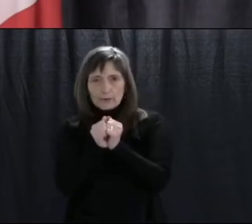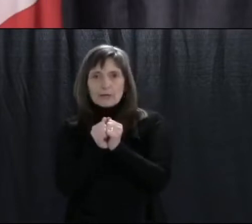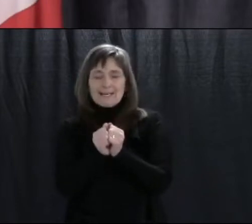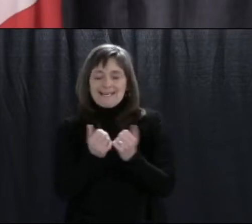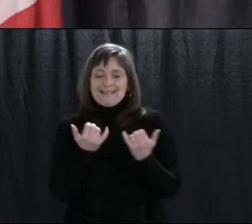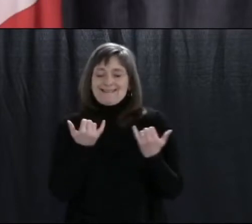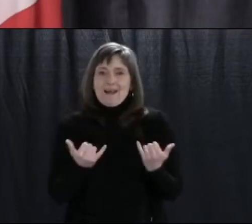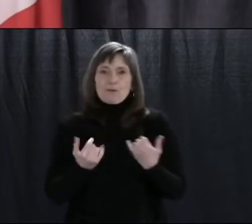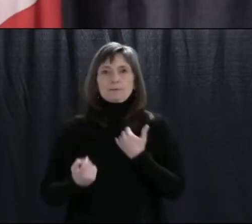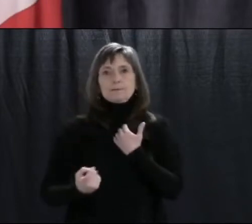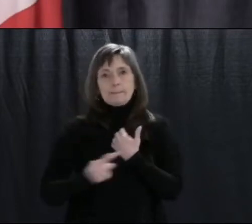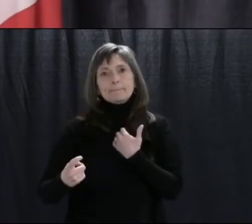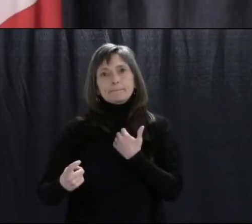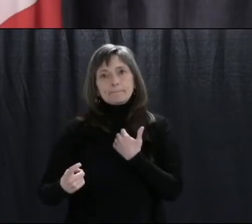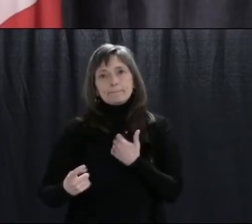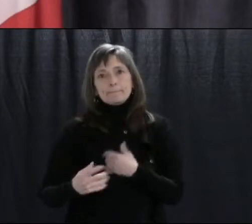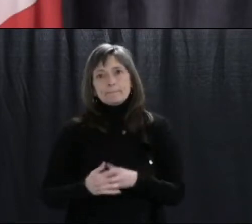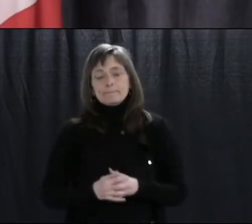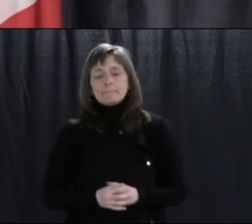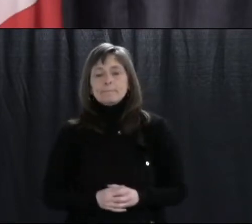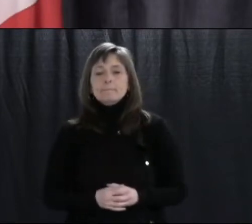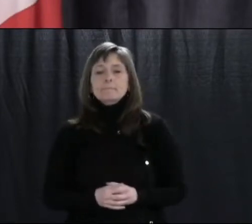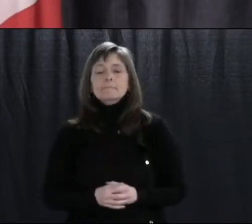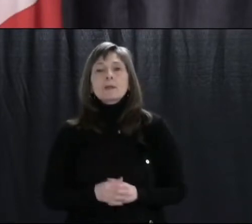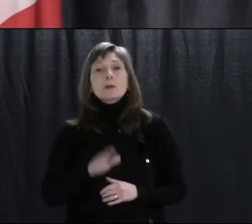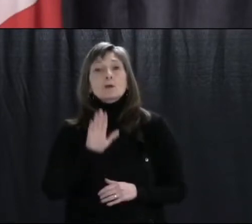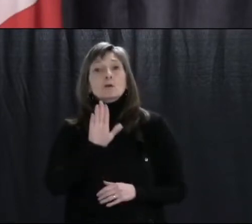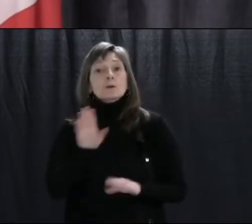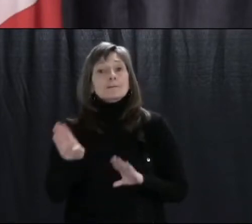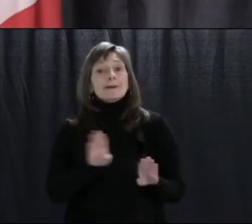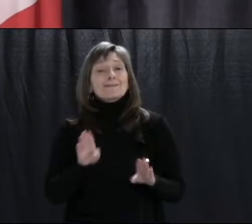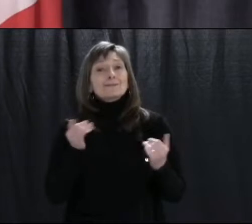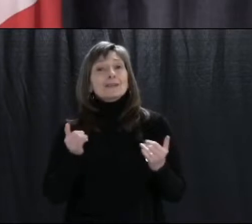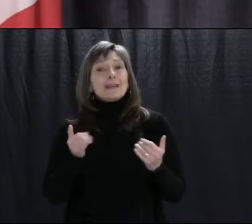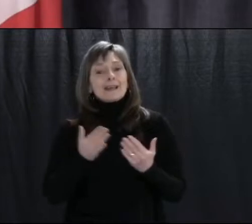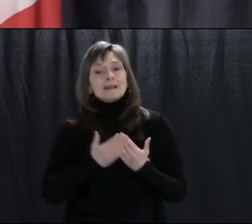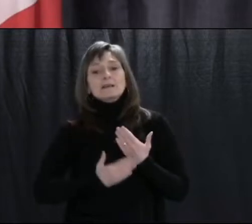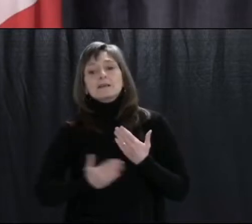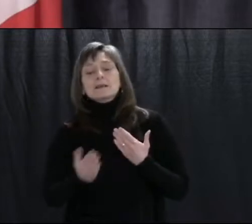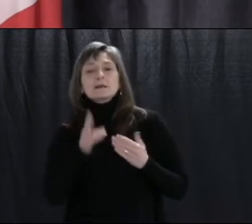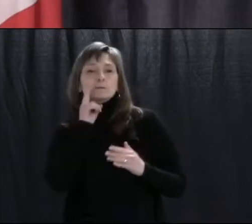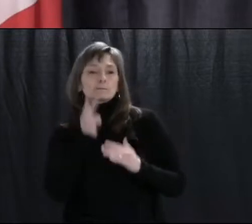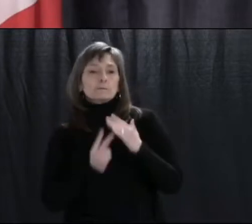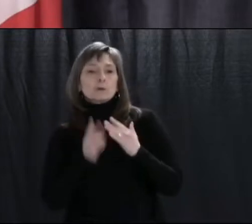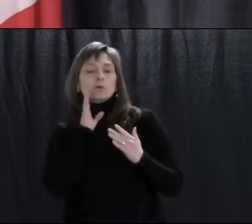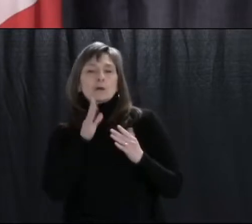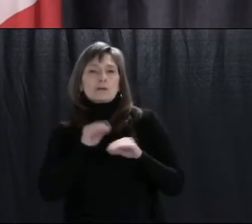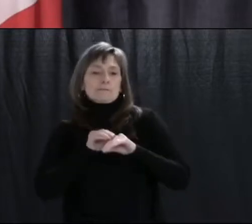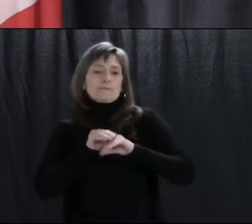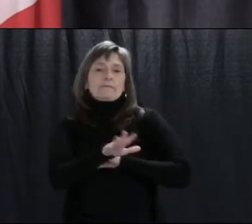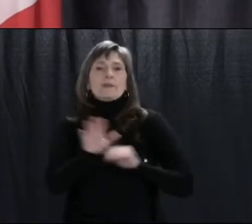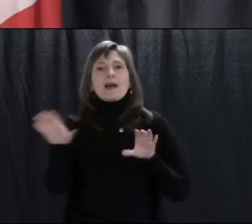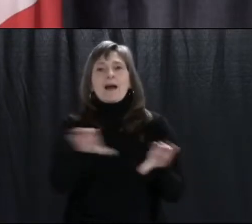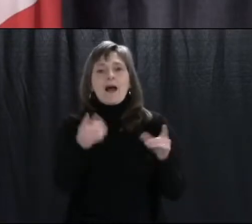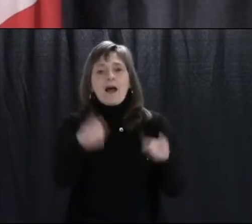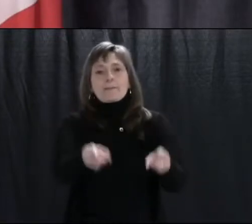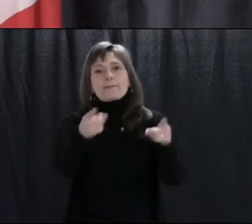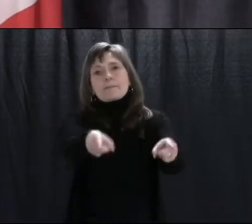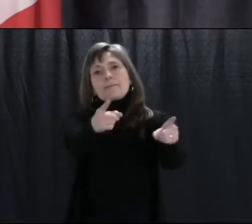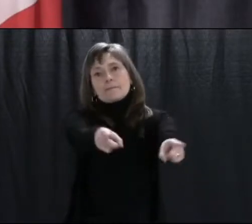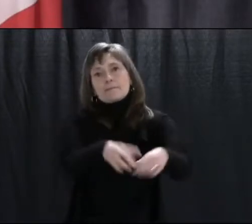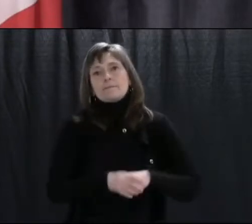now. Our actions today will dictate our situation going forward. We must act together to reduce our risk